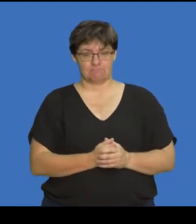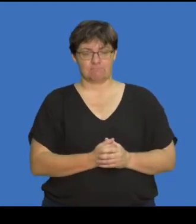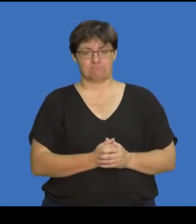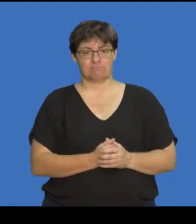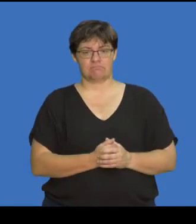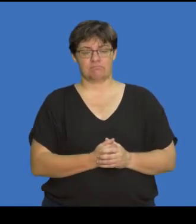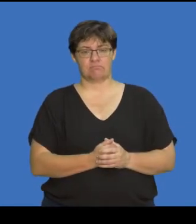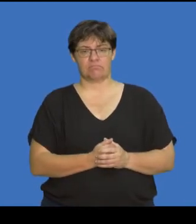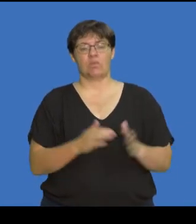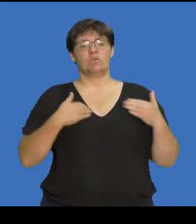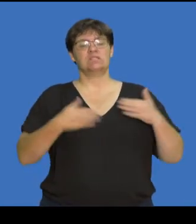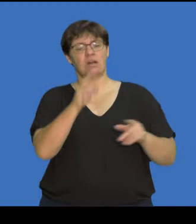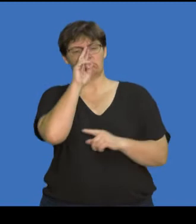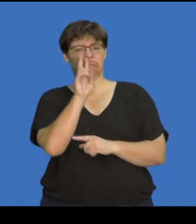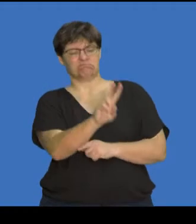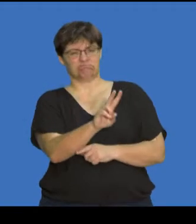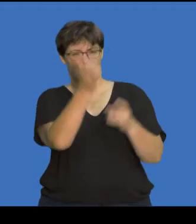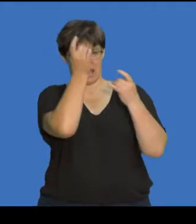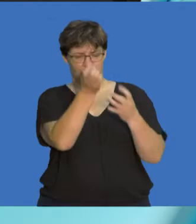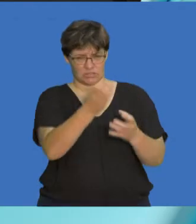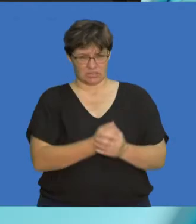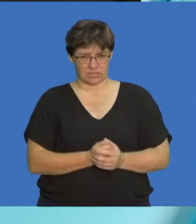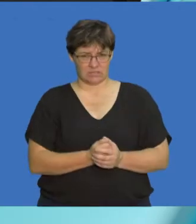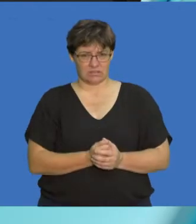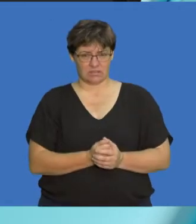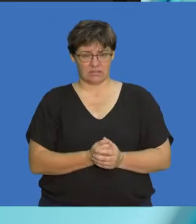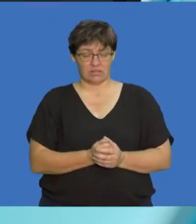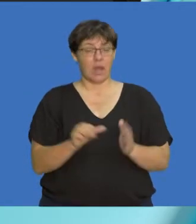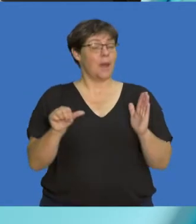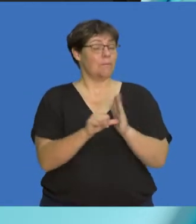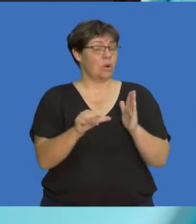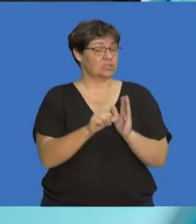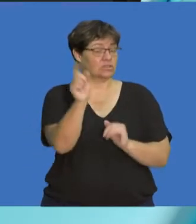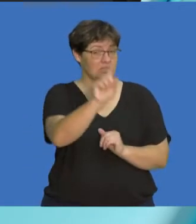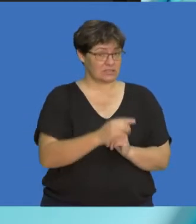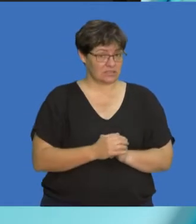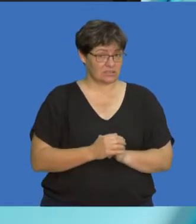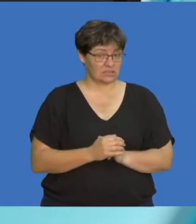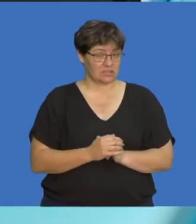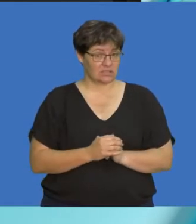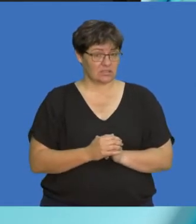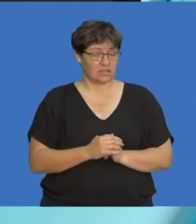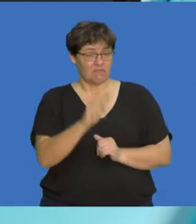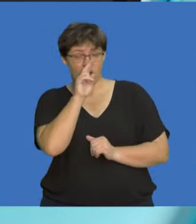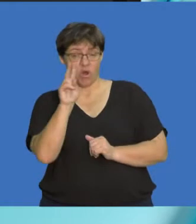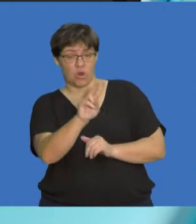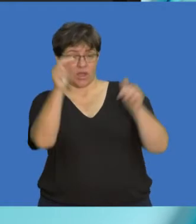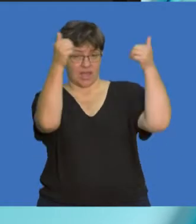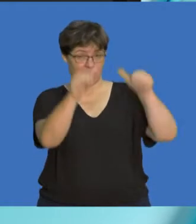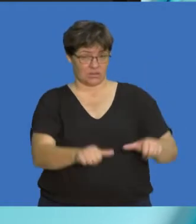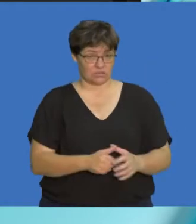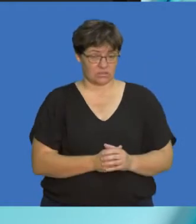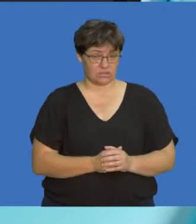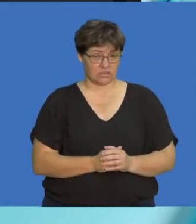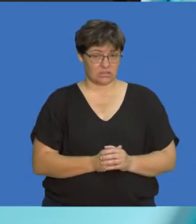off by looking at the information. Remember, once again, guys, important, when you're looking at these accounts, look